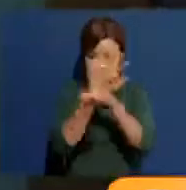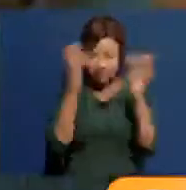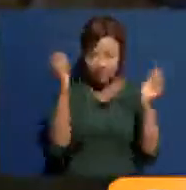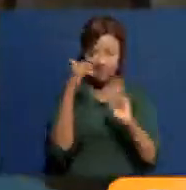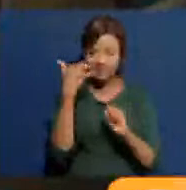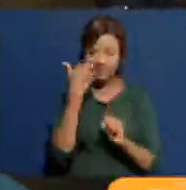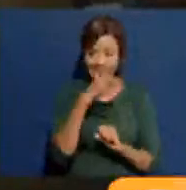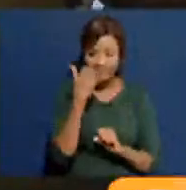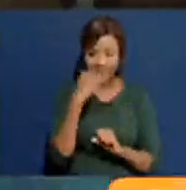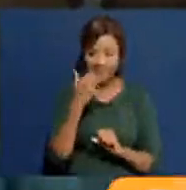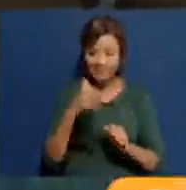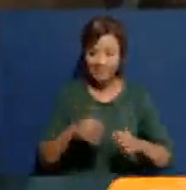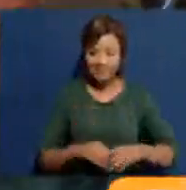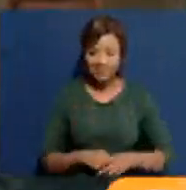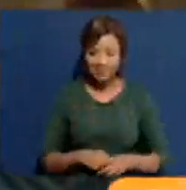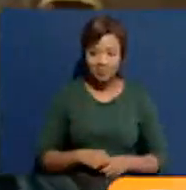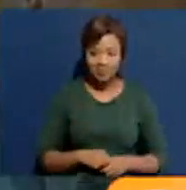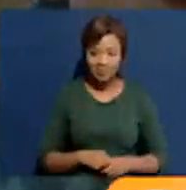president.